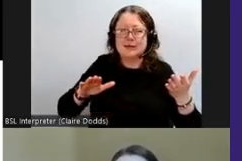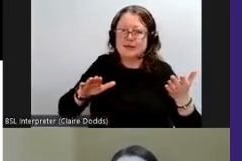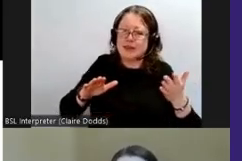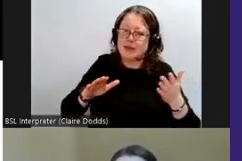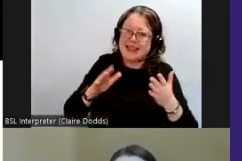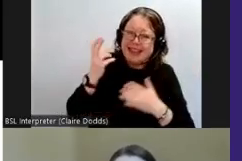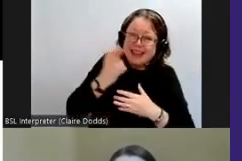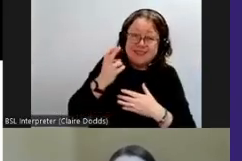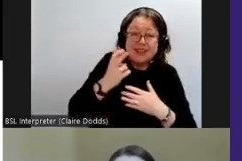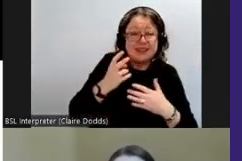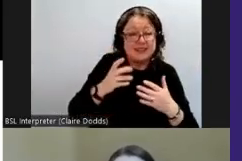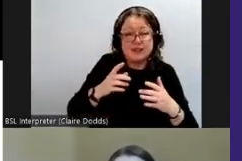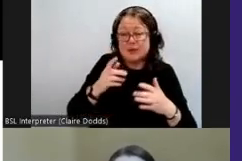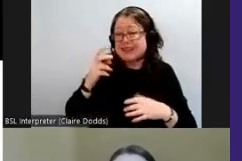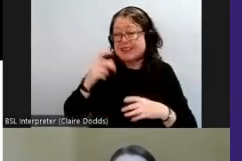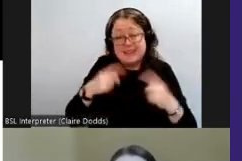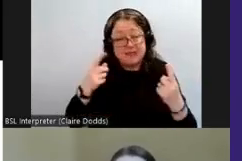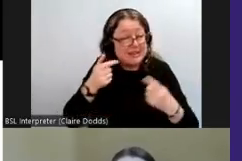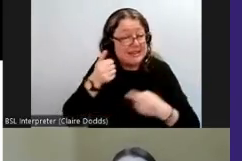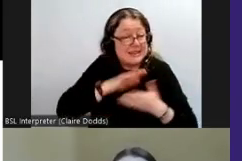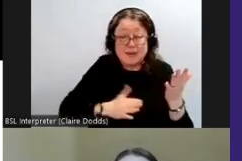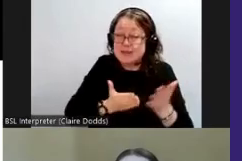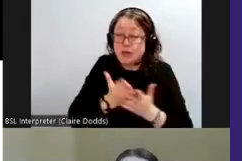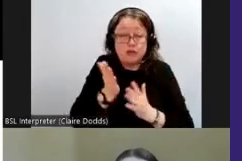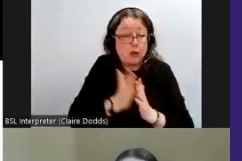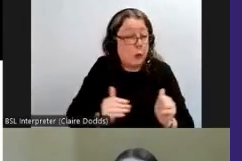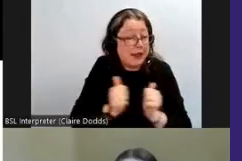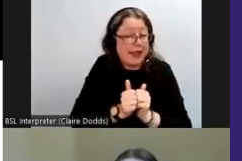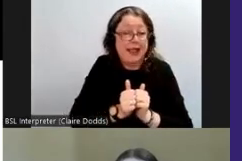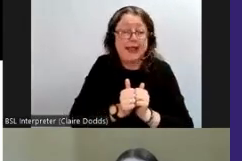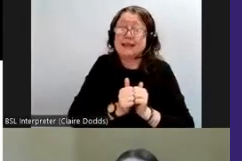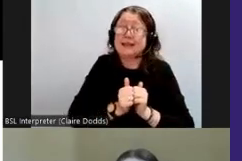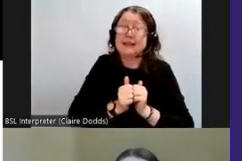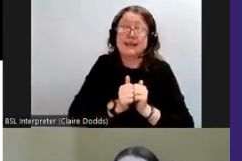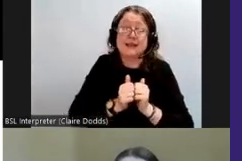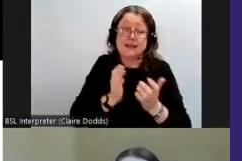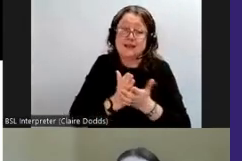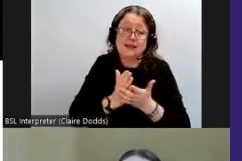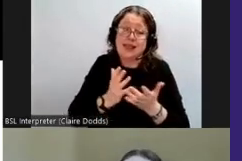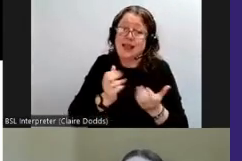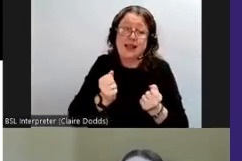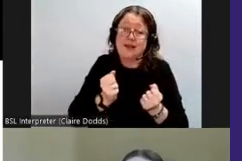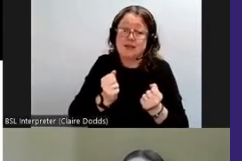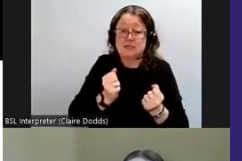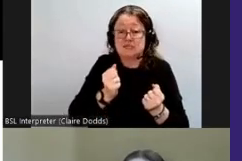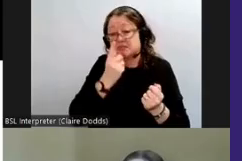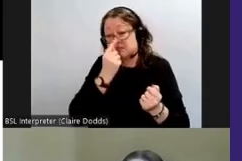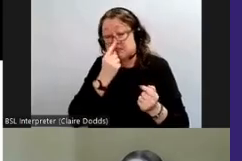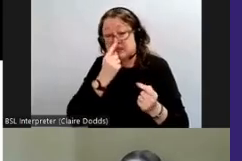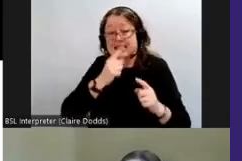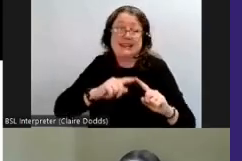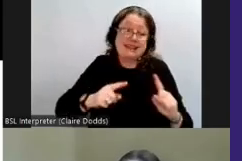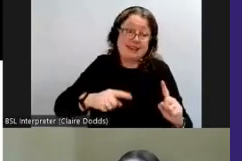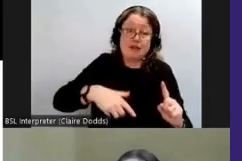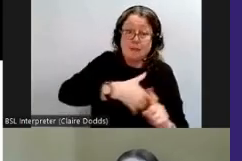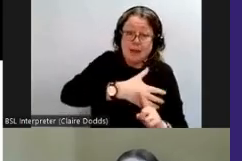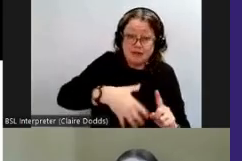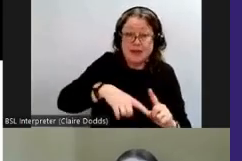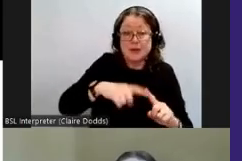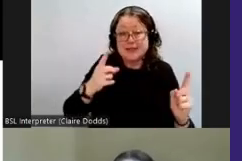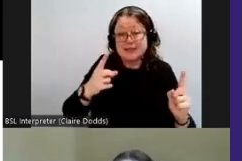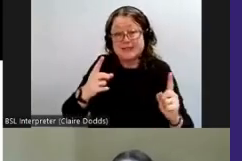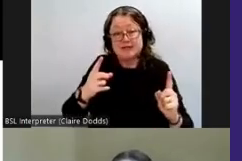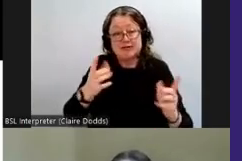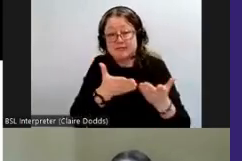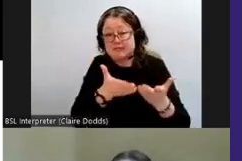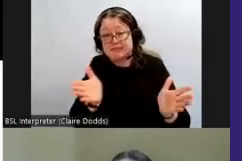a much different range of ideas and a range of backgrounds to draw from when they are engaging in school. I